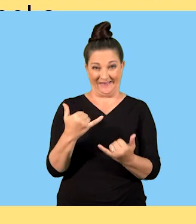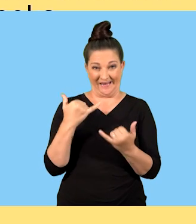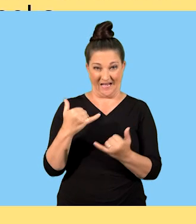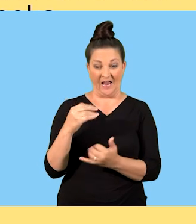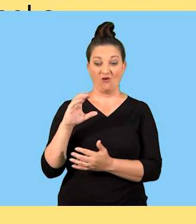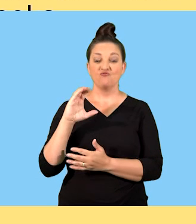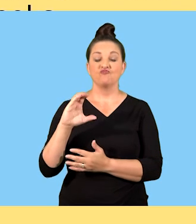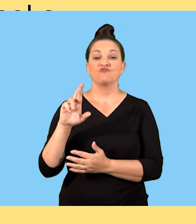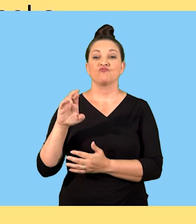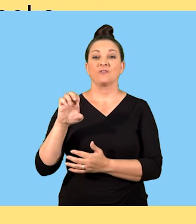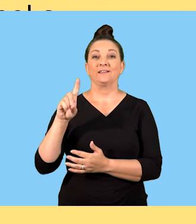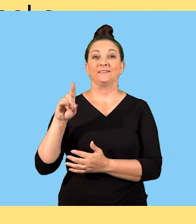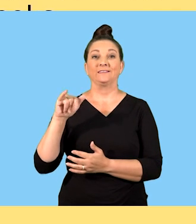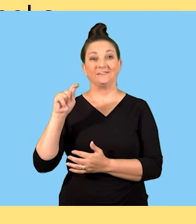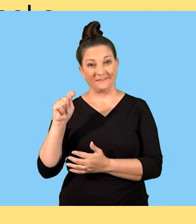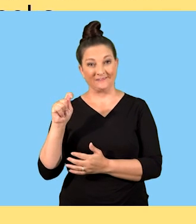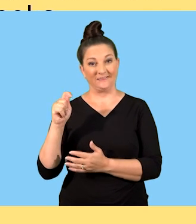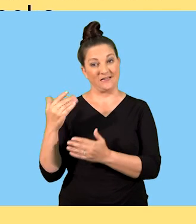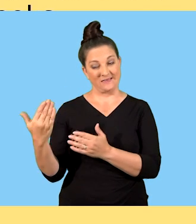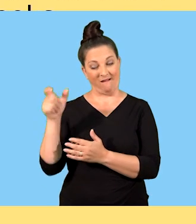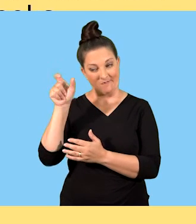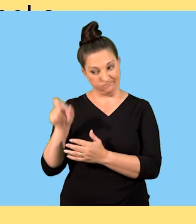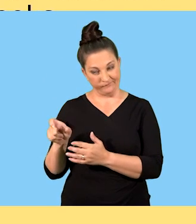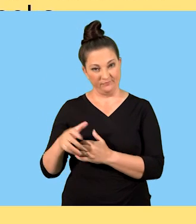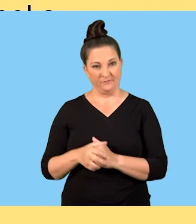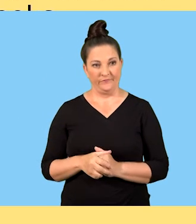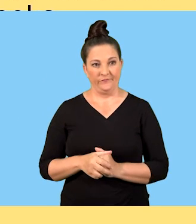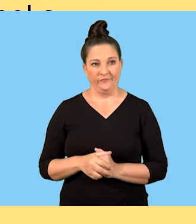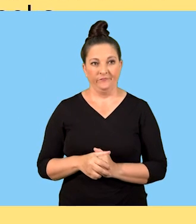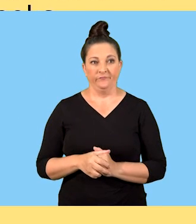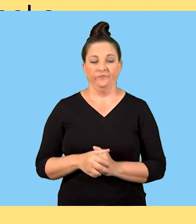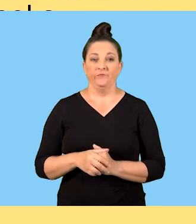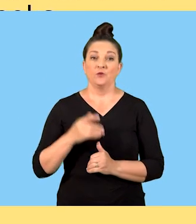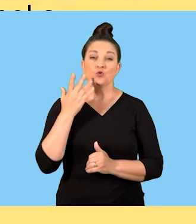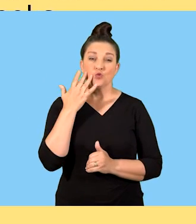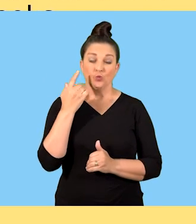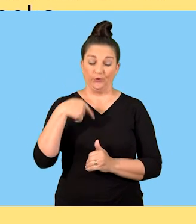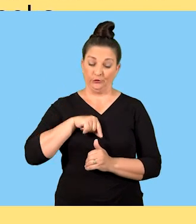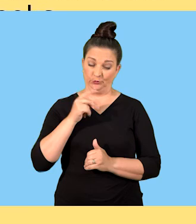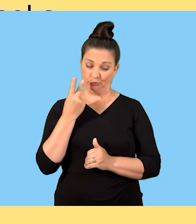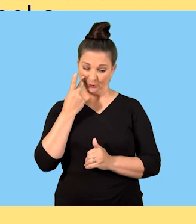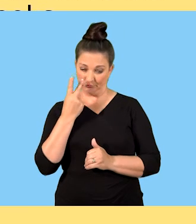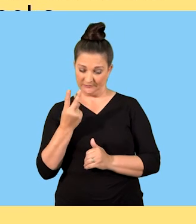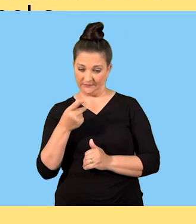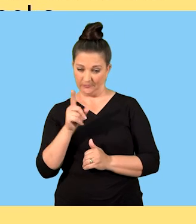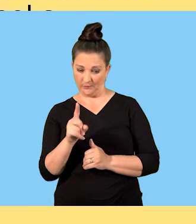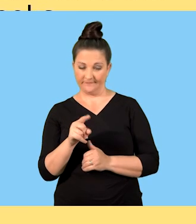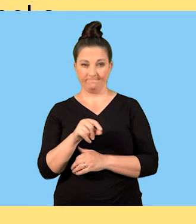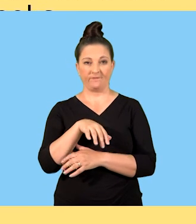bank overdraft. Now, the moment we receive